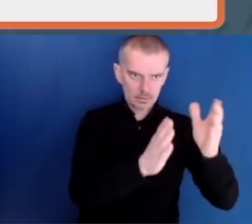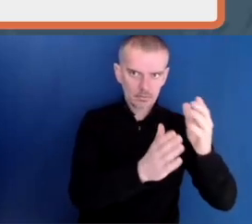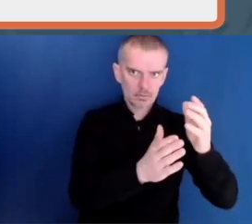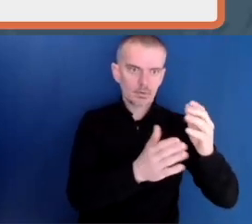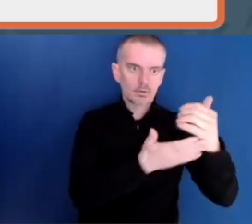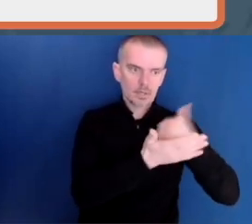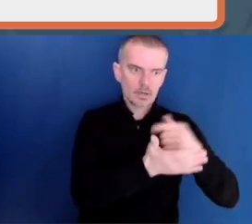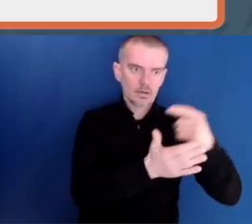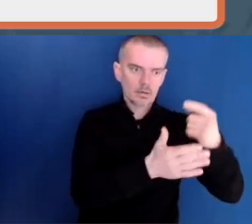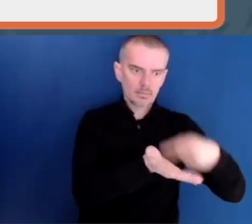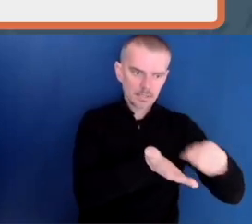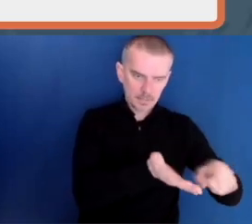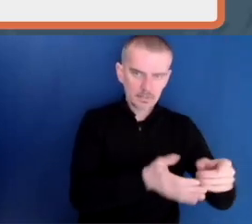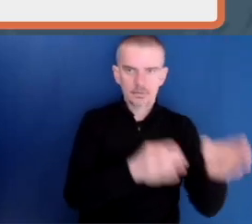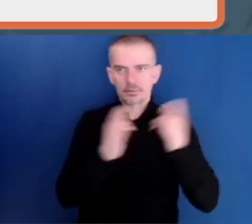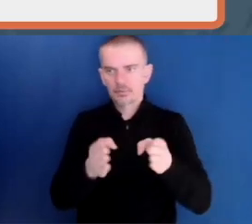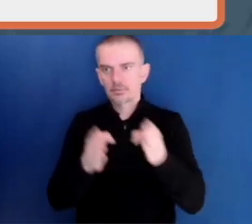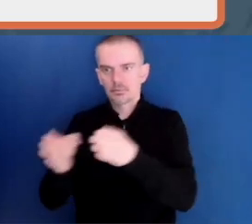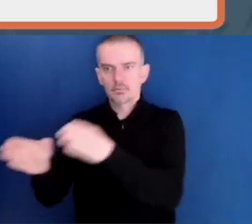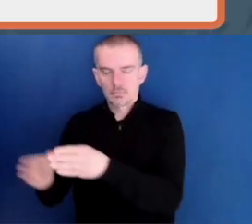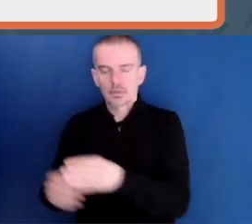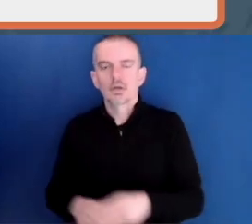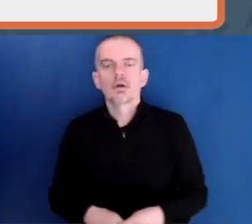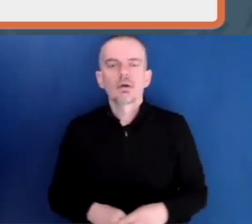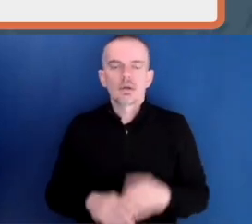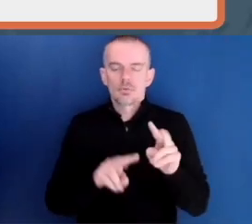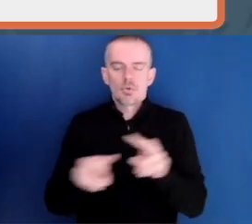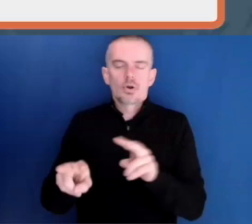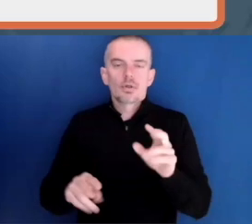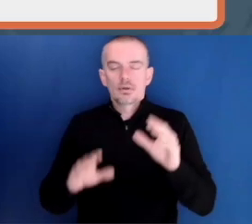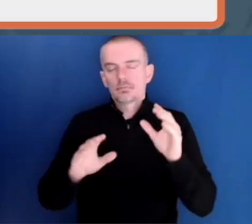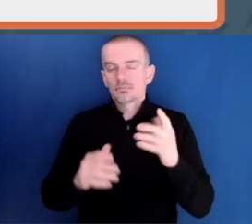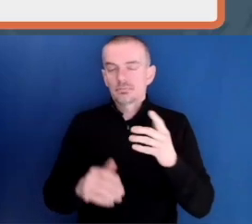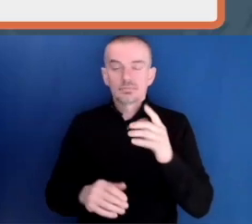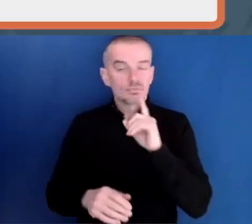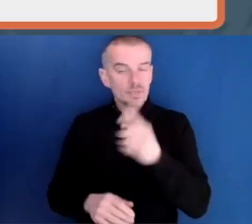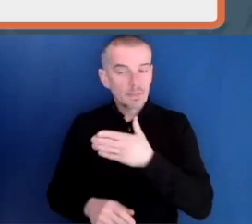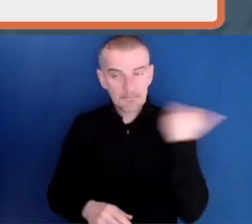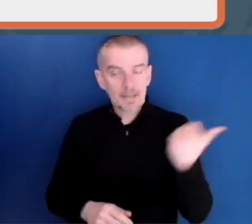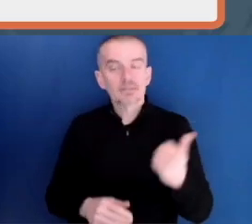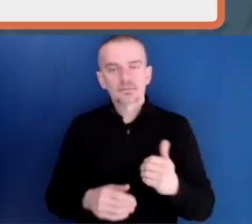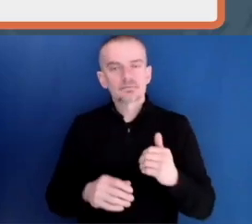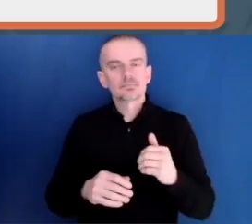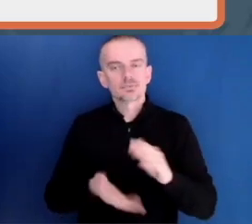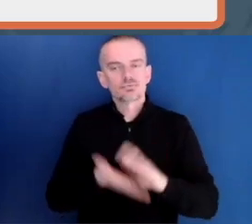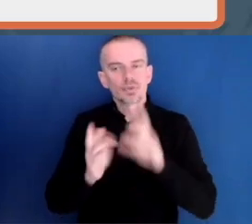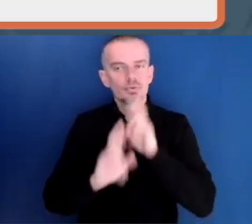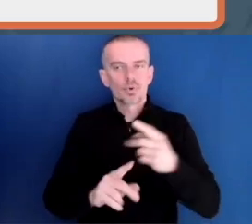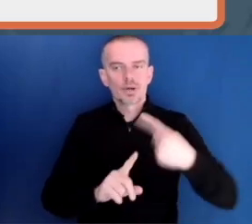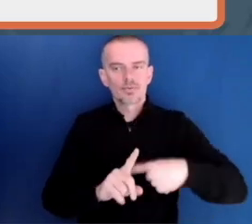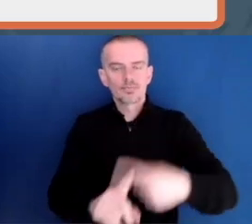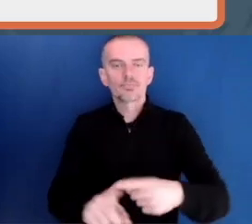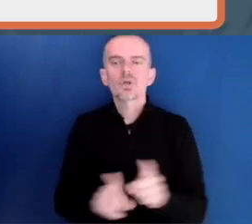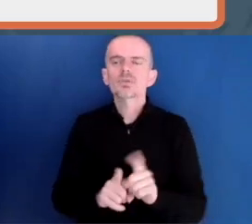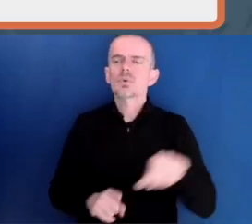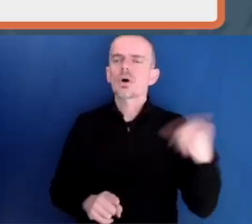actual expenditures. And ideally, you're doing that on a monthly basis. And then there's also the use of external spreadsheets. Like these can